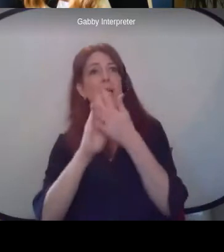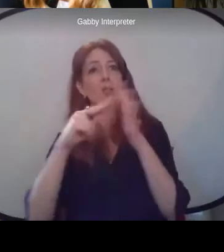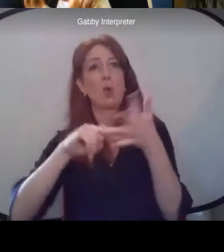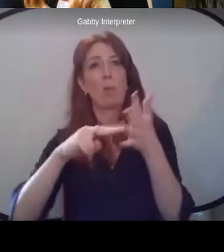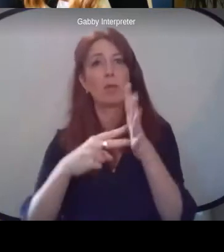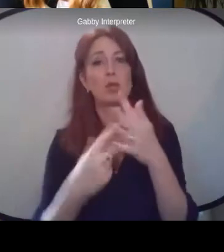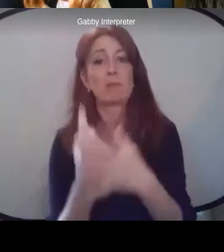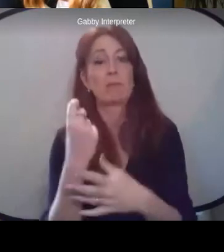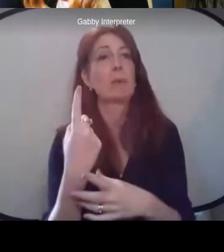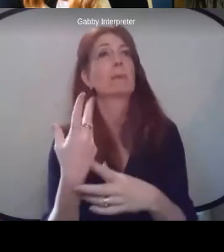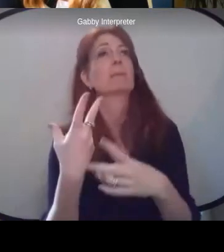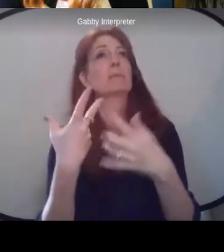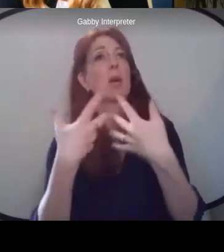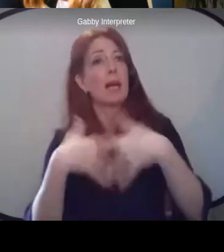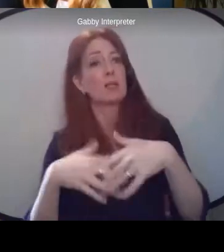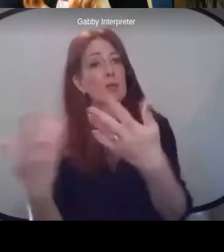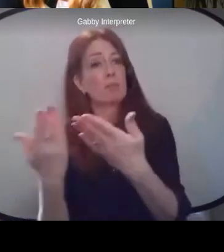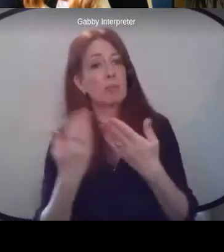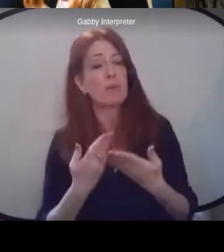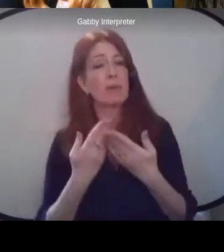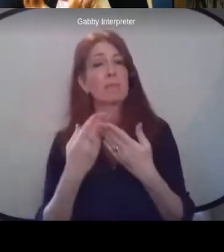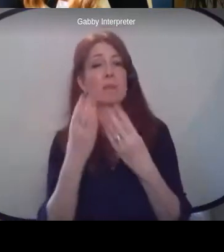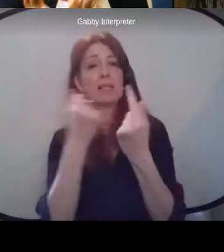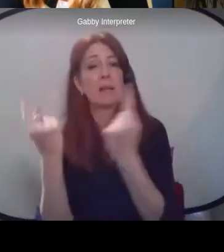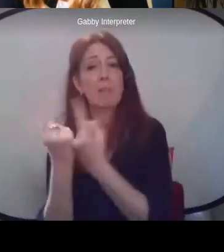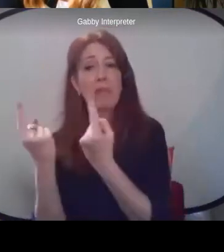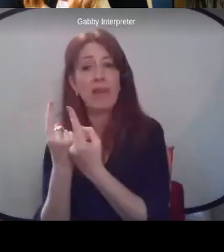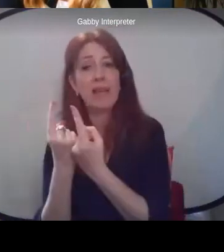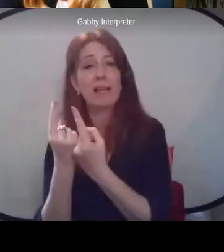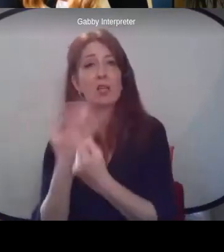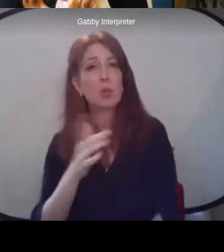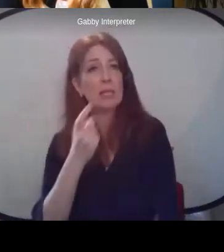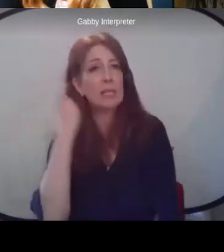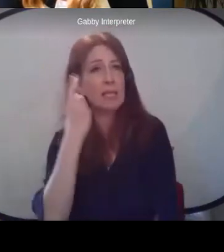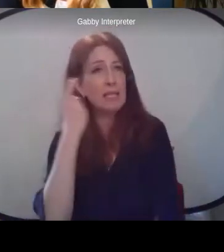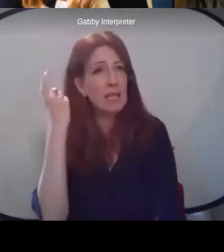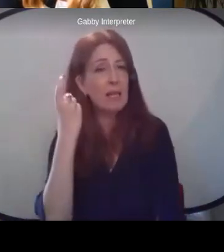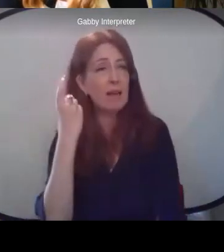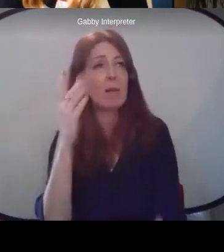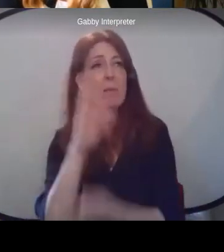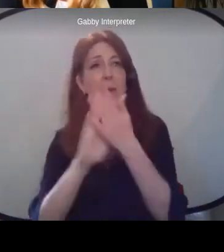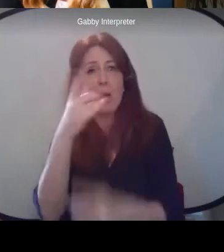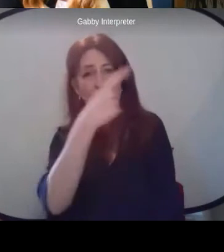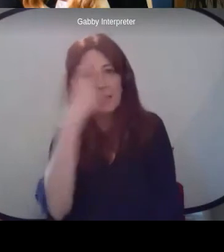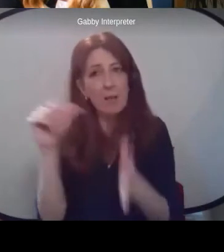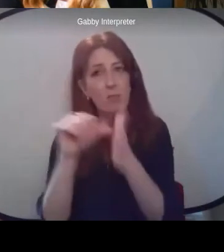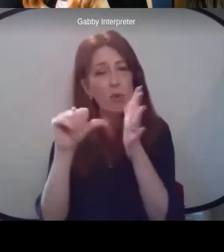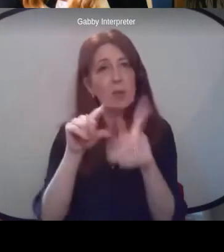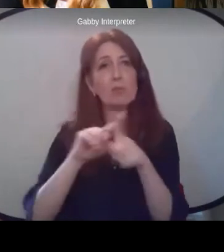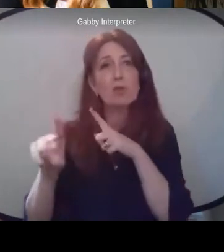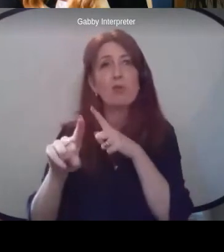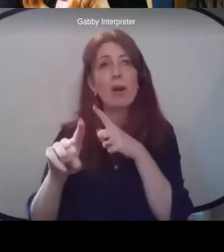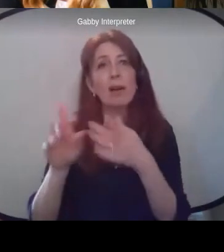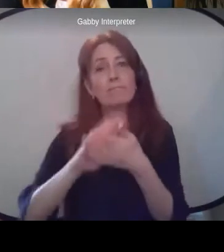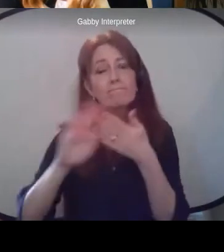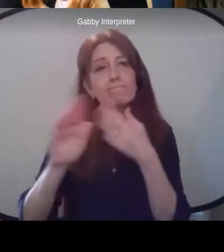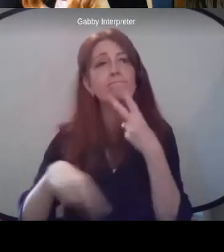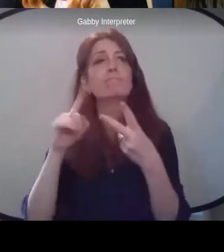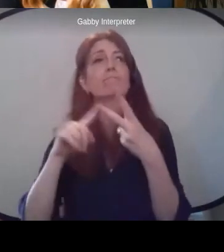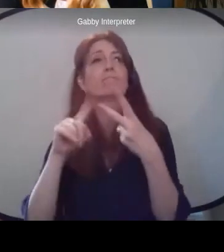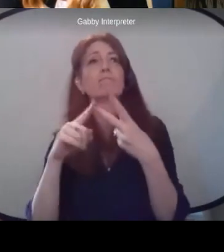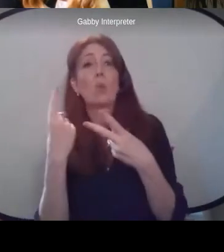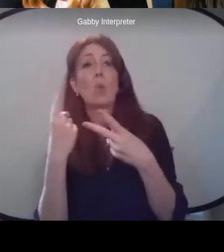but also some of the things that you mentioned around, you know, what you need to be considering around understanding the problem that you're trying to solve, why you therefore want to engage